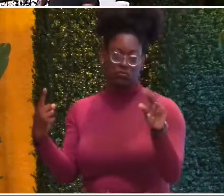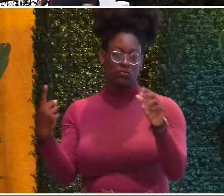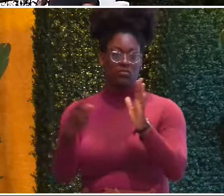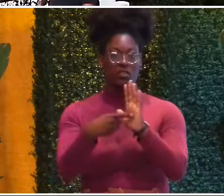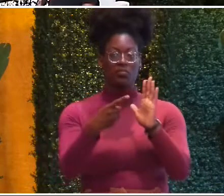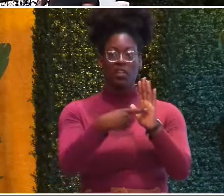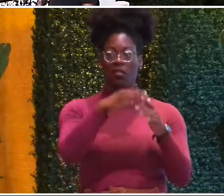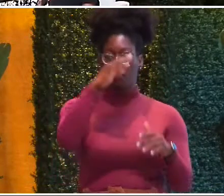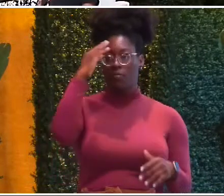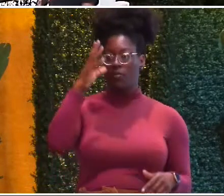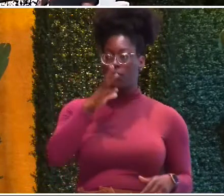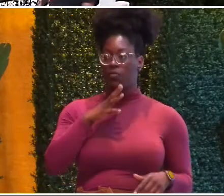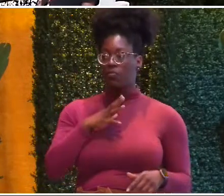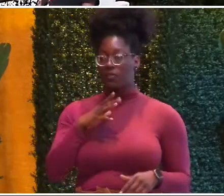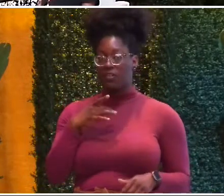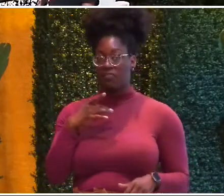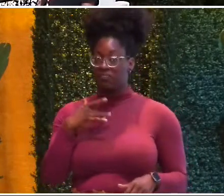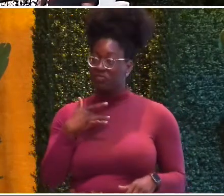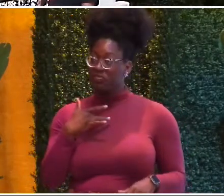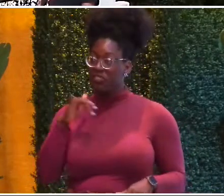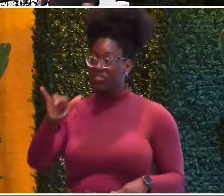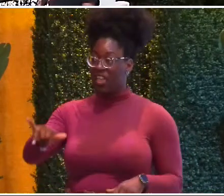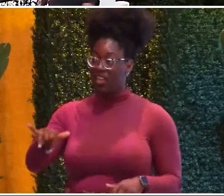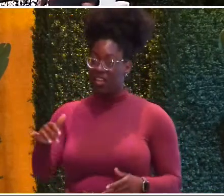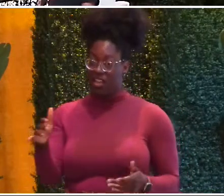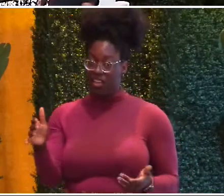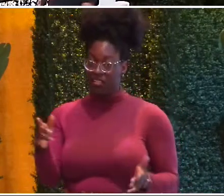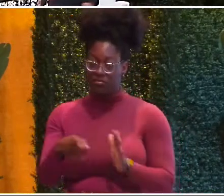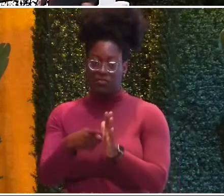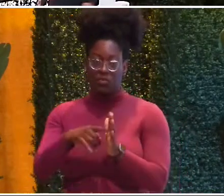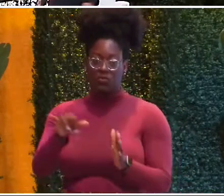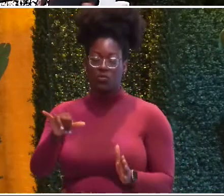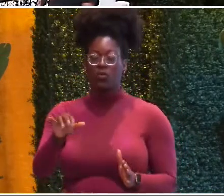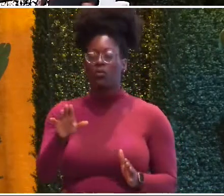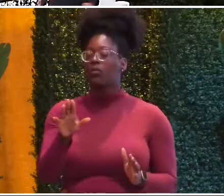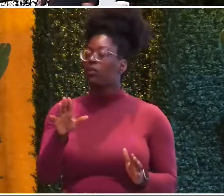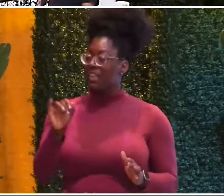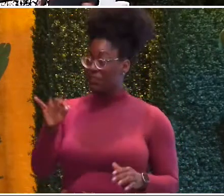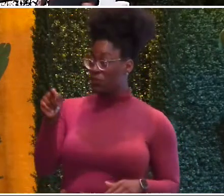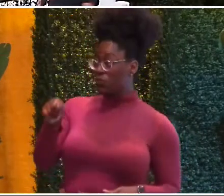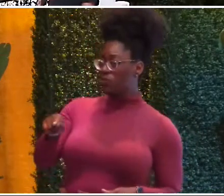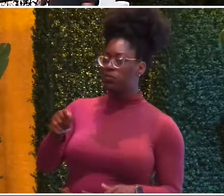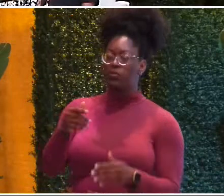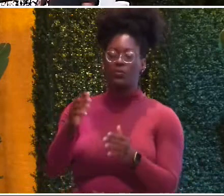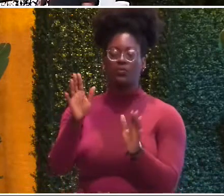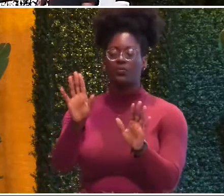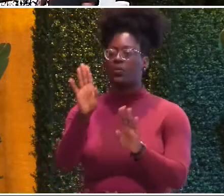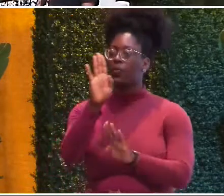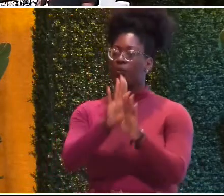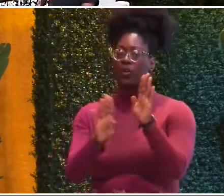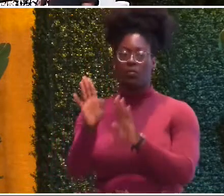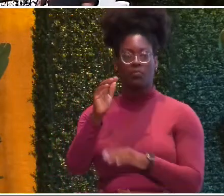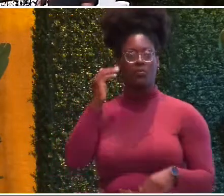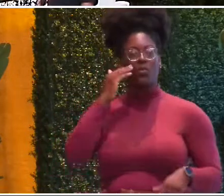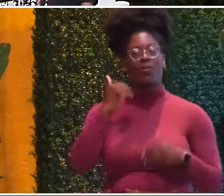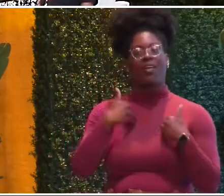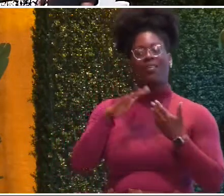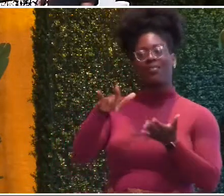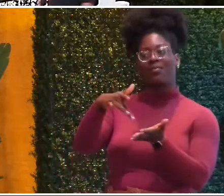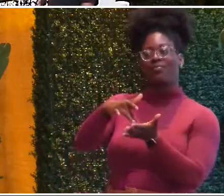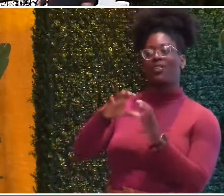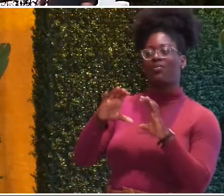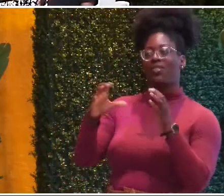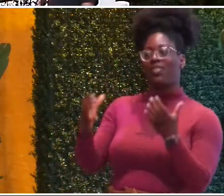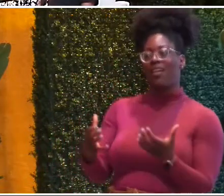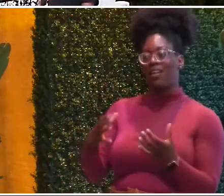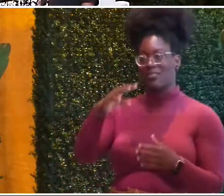cold chill go up the back of your neck. You should. Don't worry though. There are middle-class suburban black feminists who felt that cold chill go up the back of your